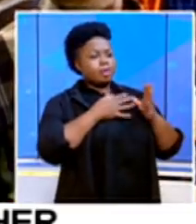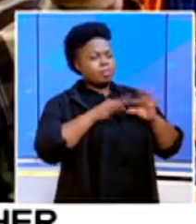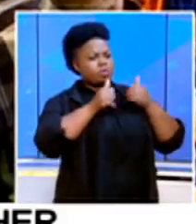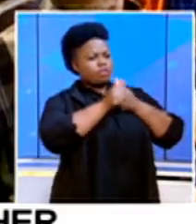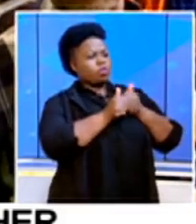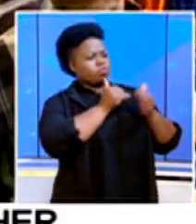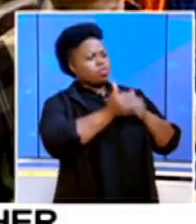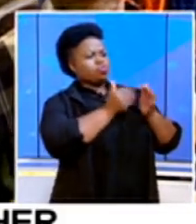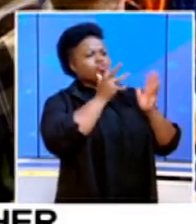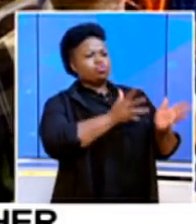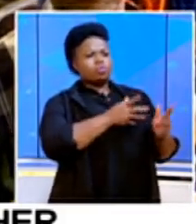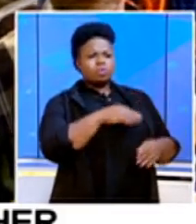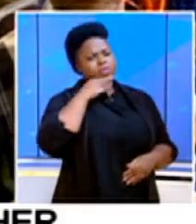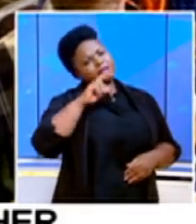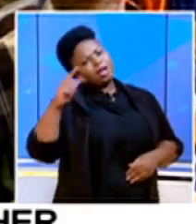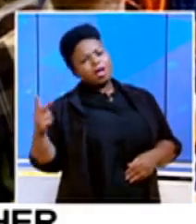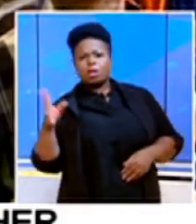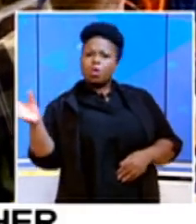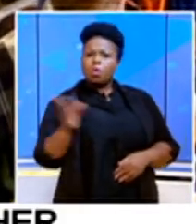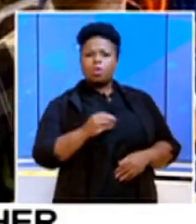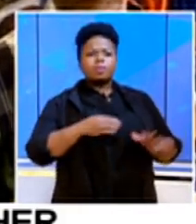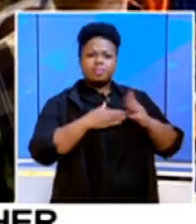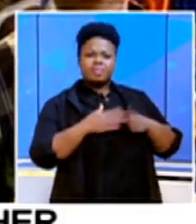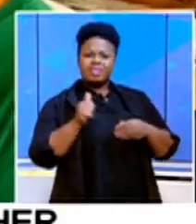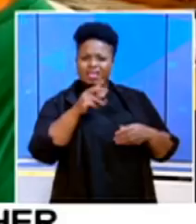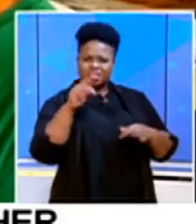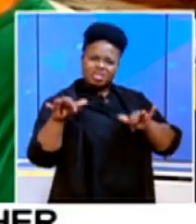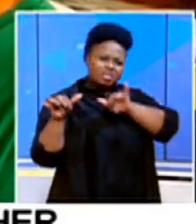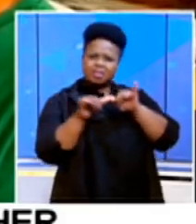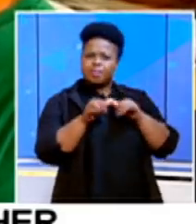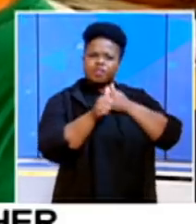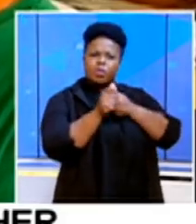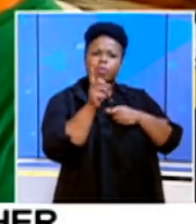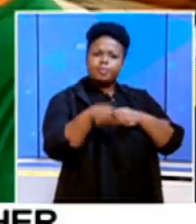protocols and processes, it should be allowed for every member of the ANC, not?